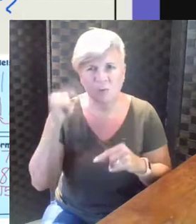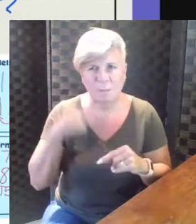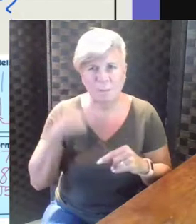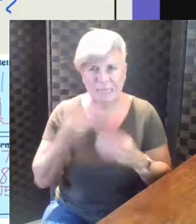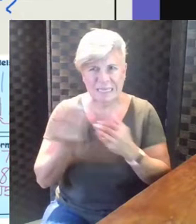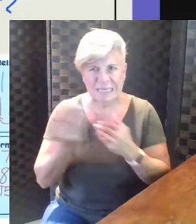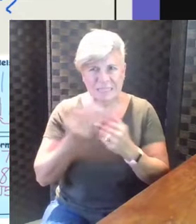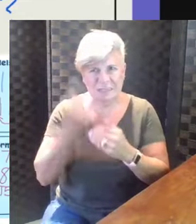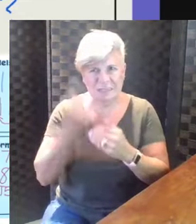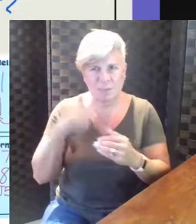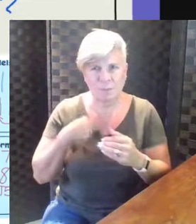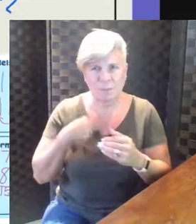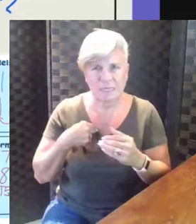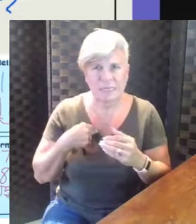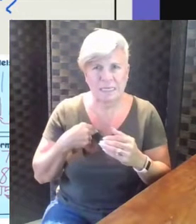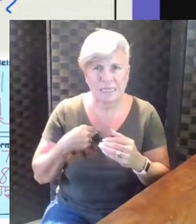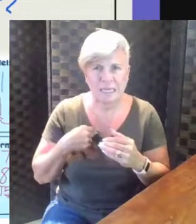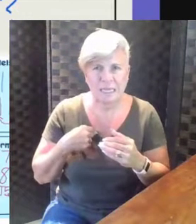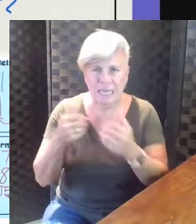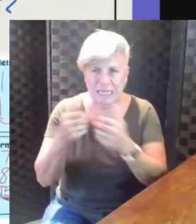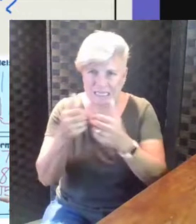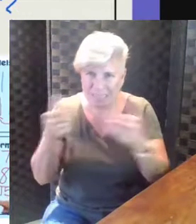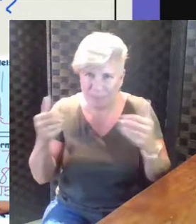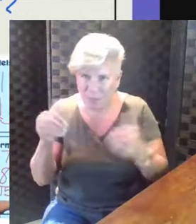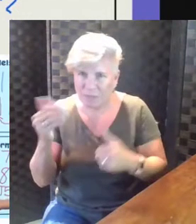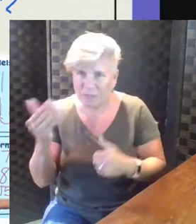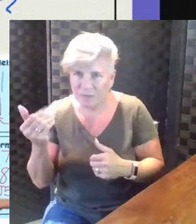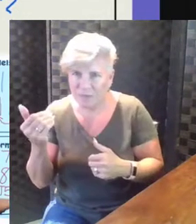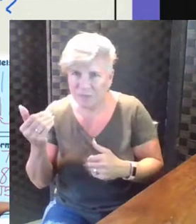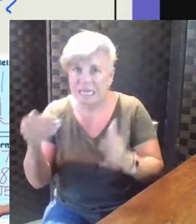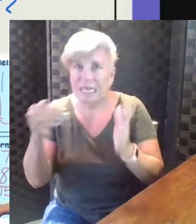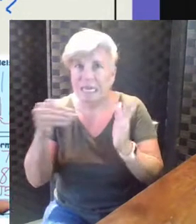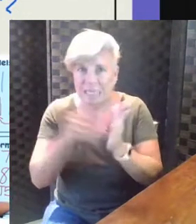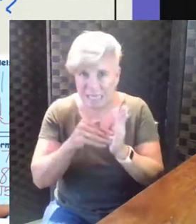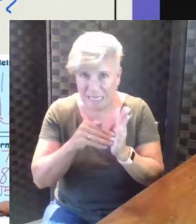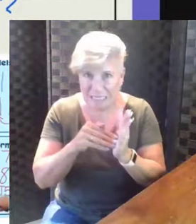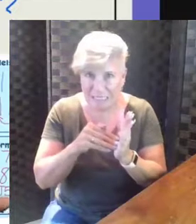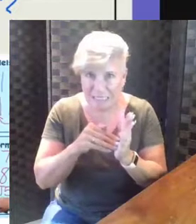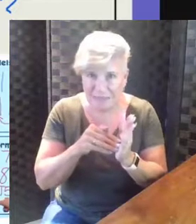little bit easier if I go ahead and decompose this 15 again